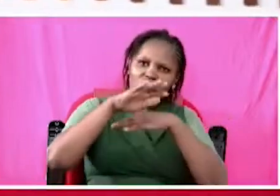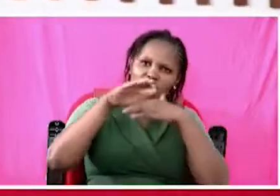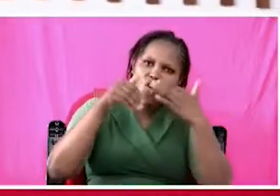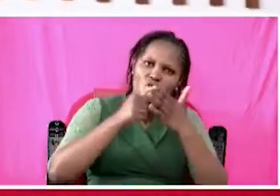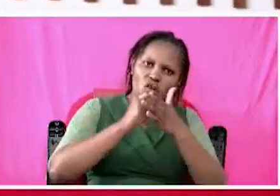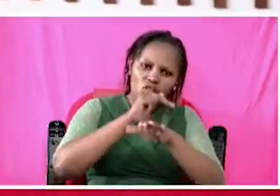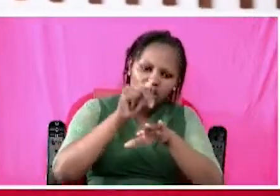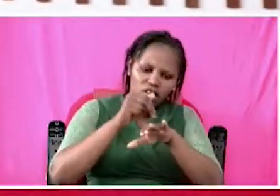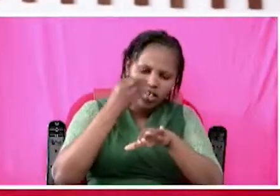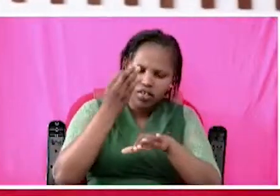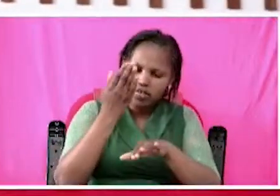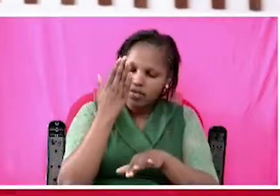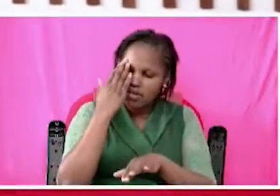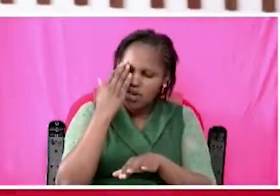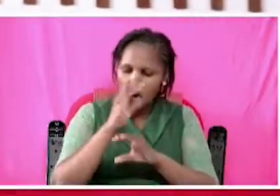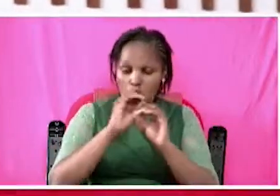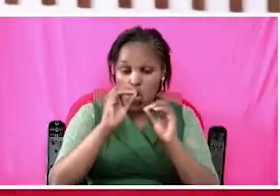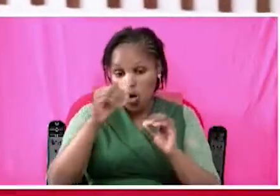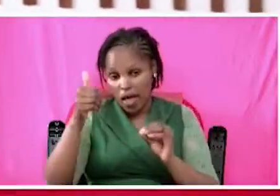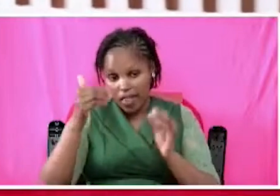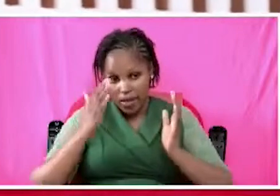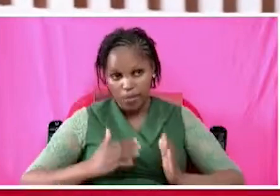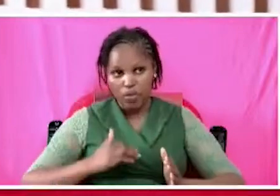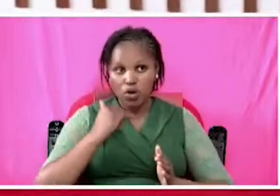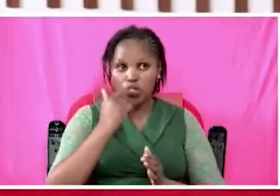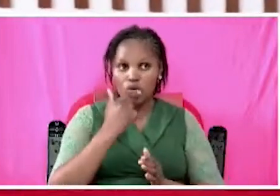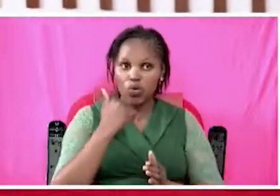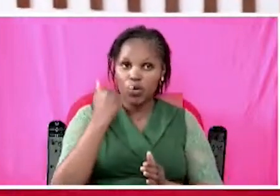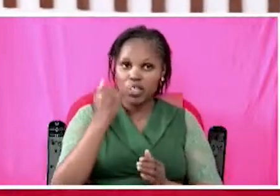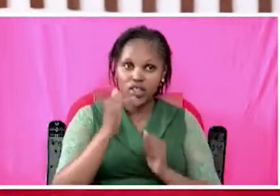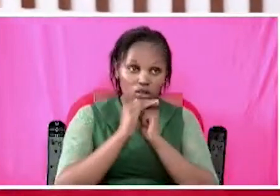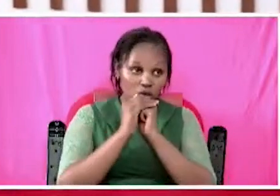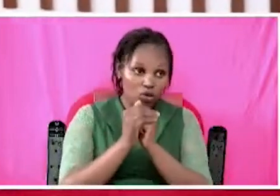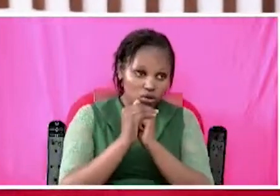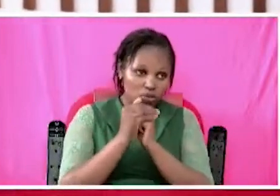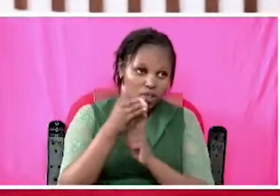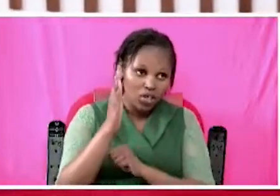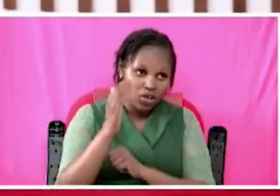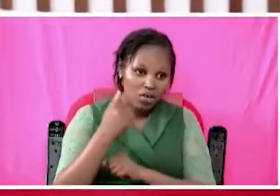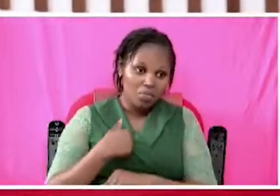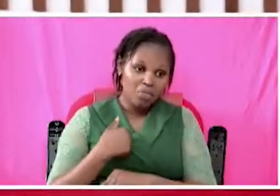Israel, there's nobody else who is worshiping God. I've been left alone.